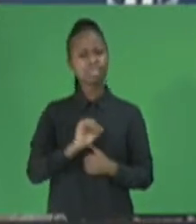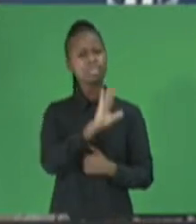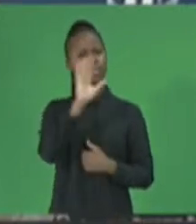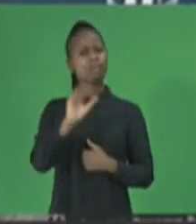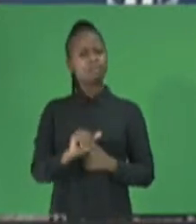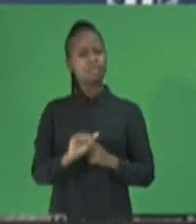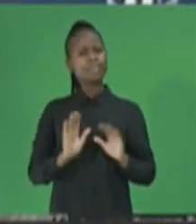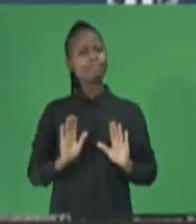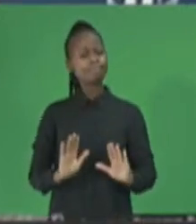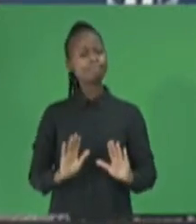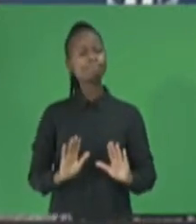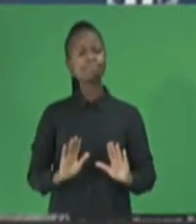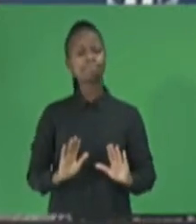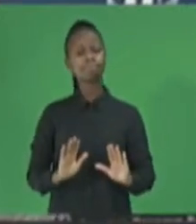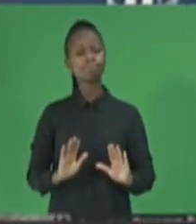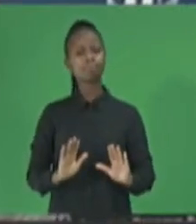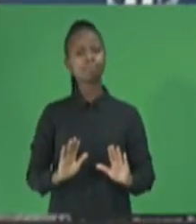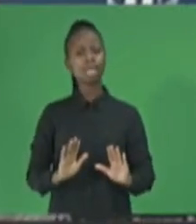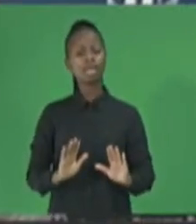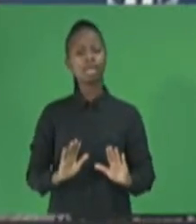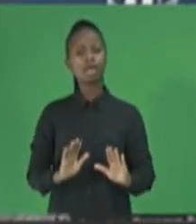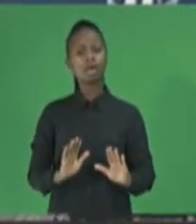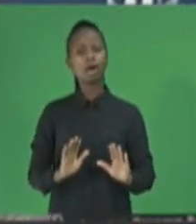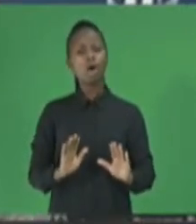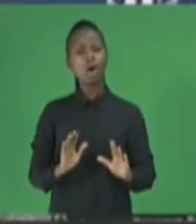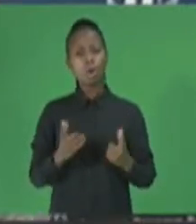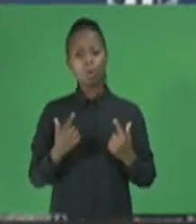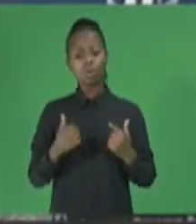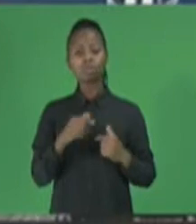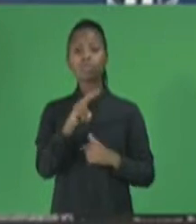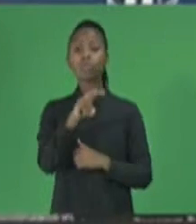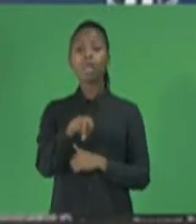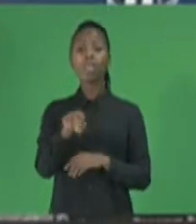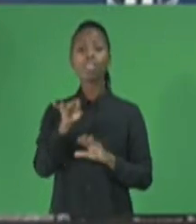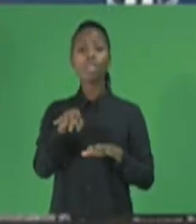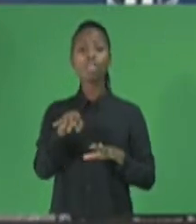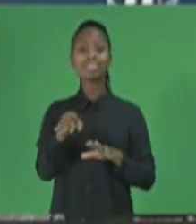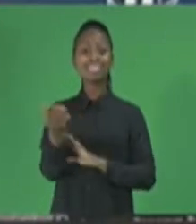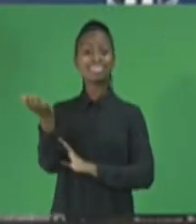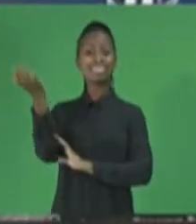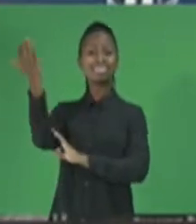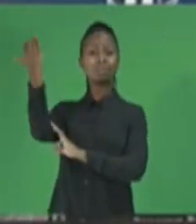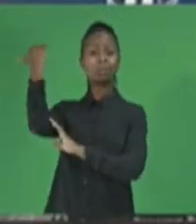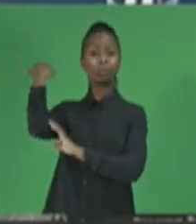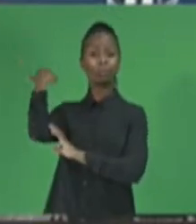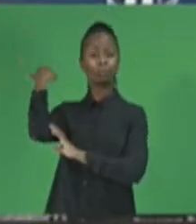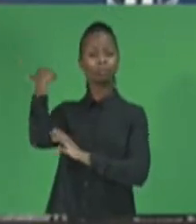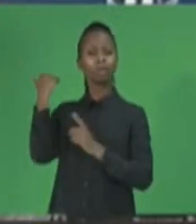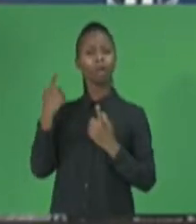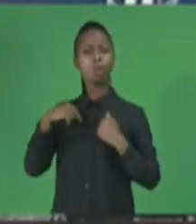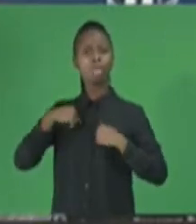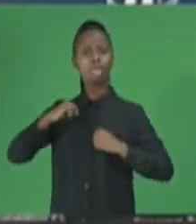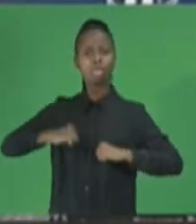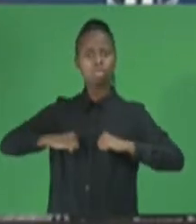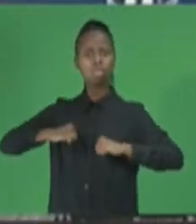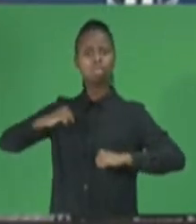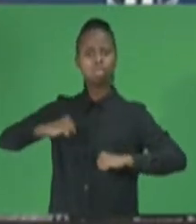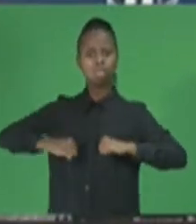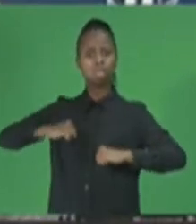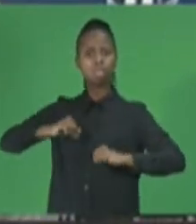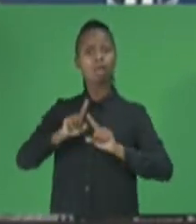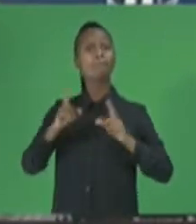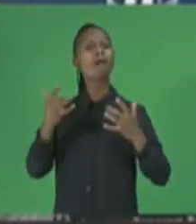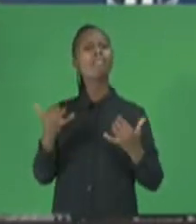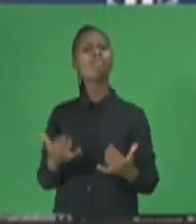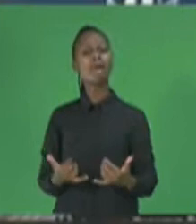a better position than we were in 2013. And the reason for that is very simple.